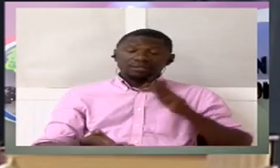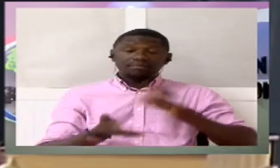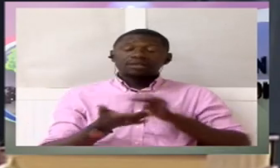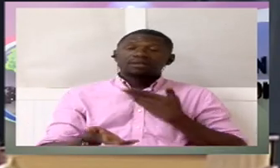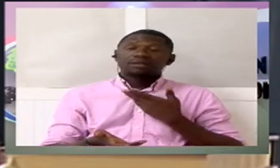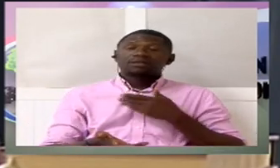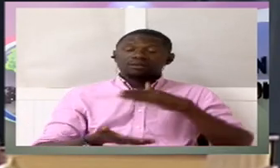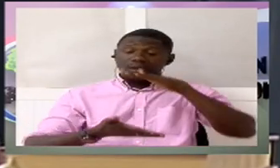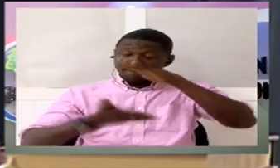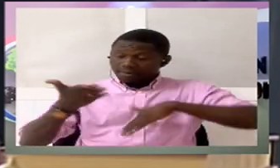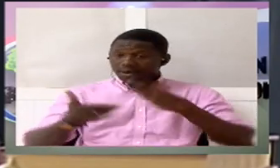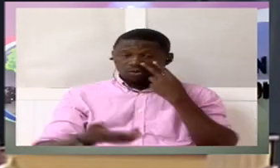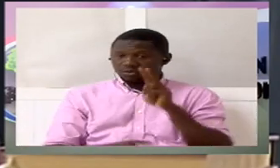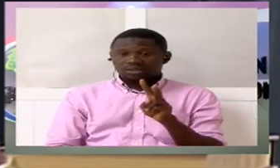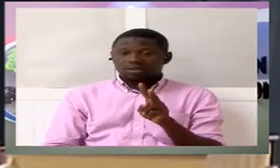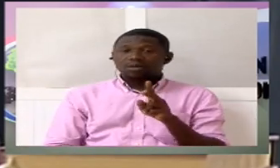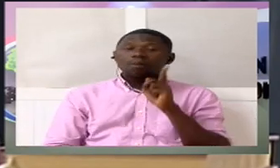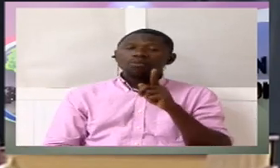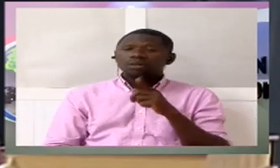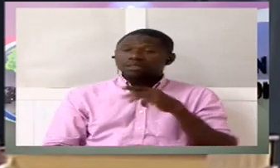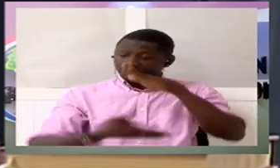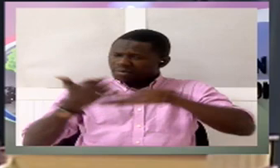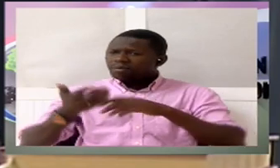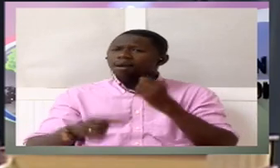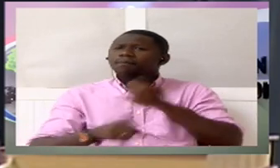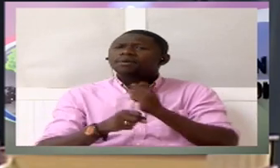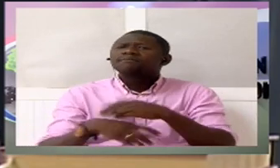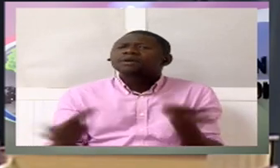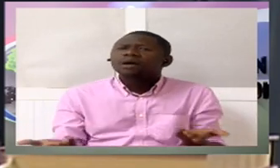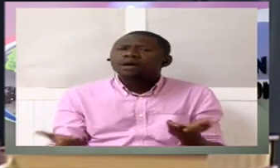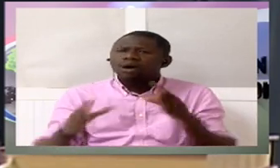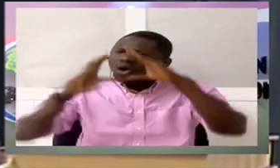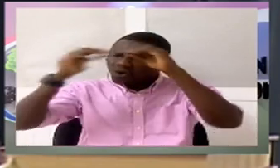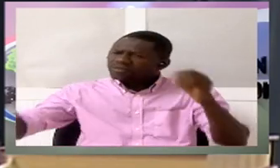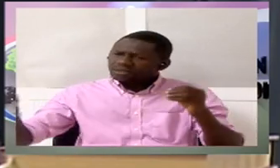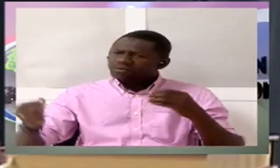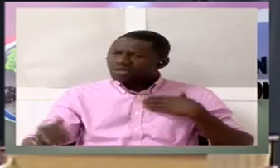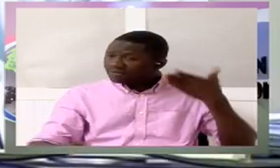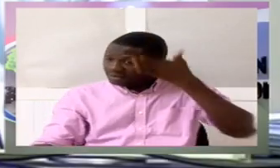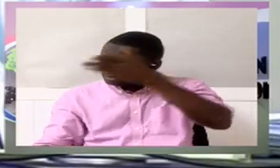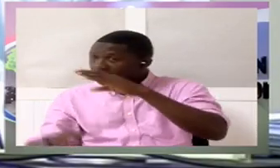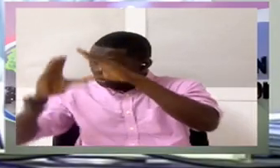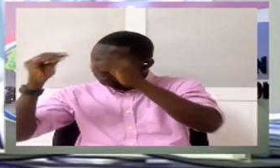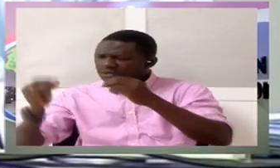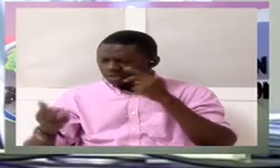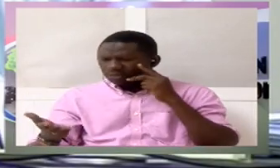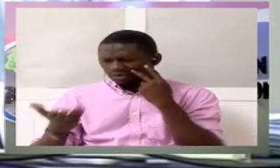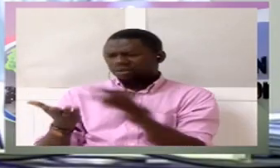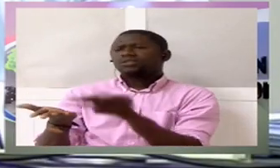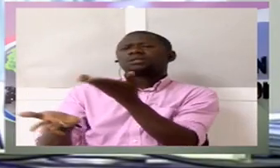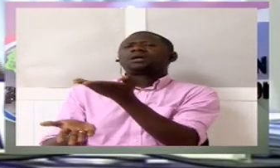was the documents they did not see, but the documents were made in a particular place and when they got there they found them. Good.